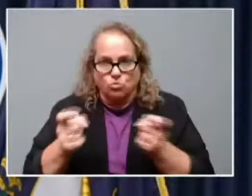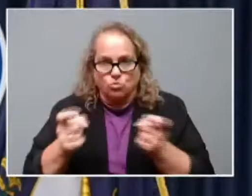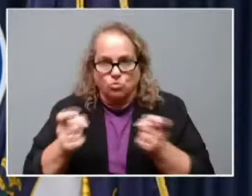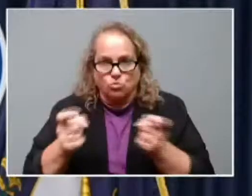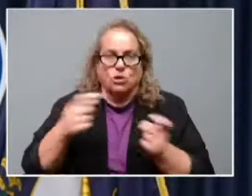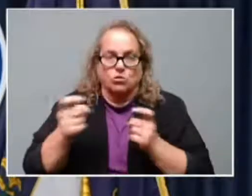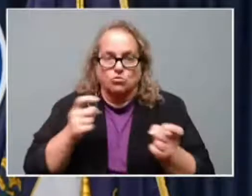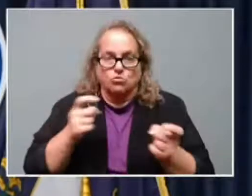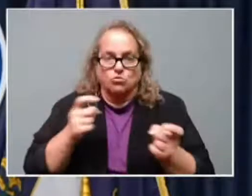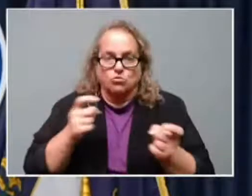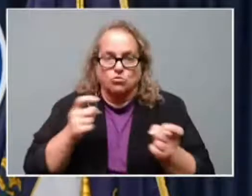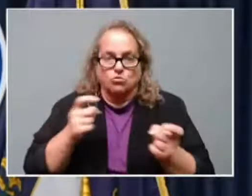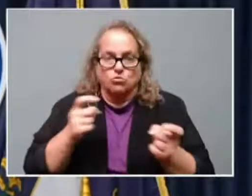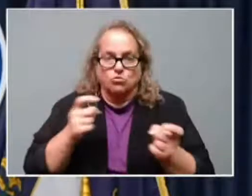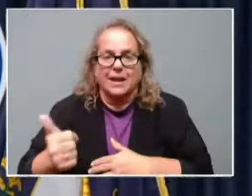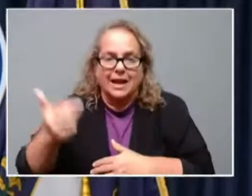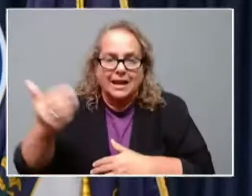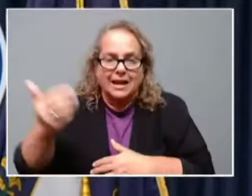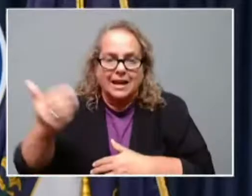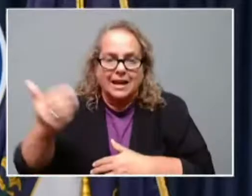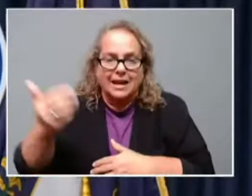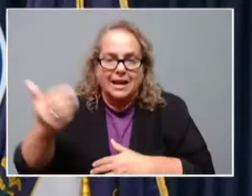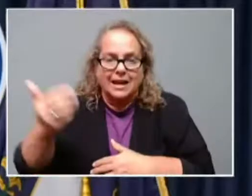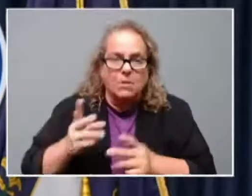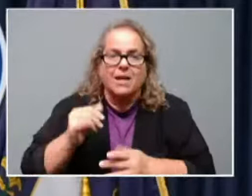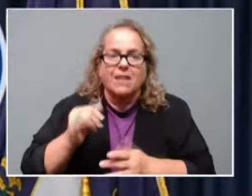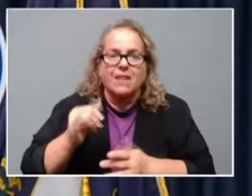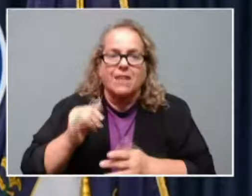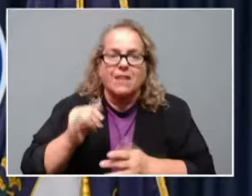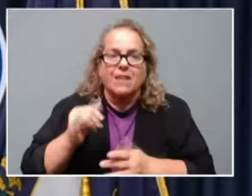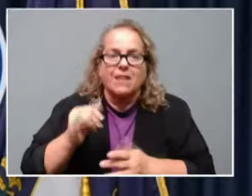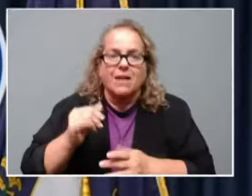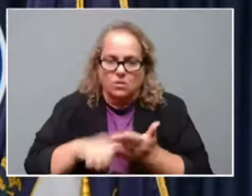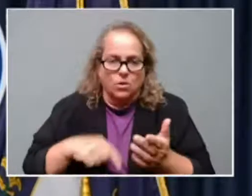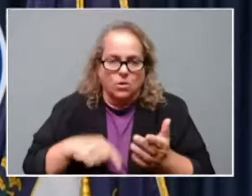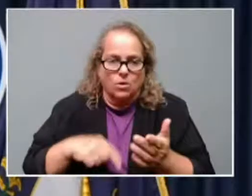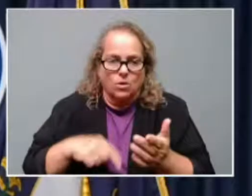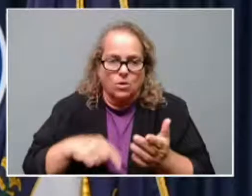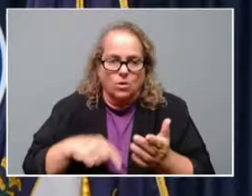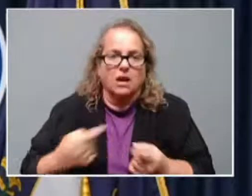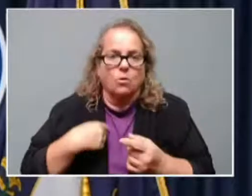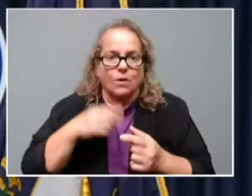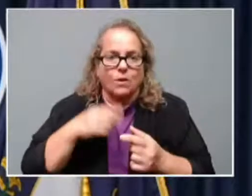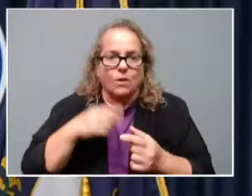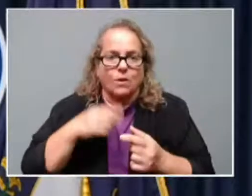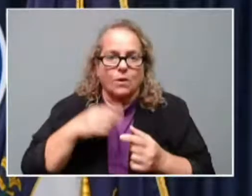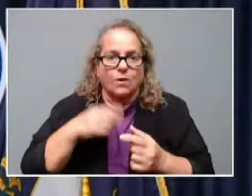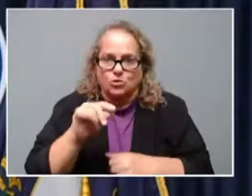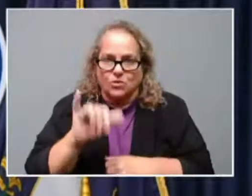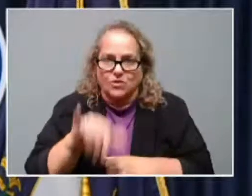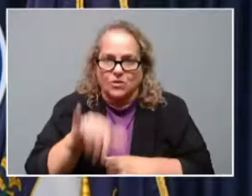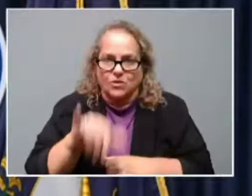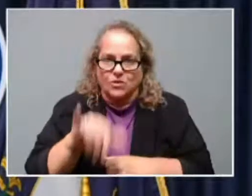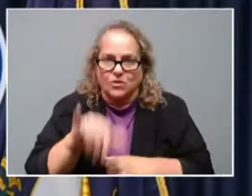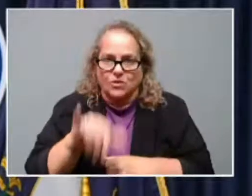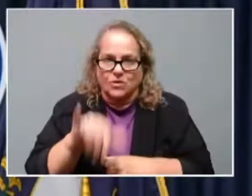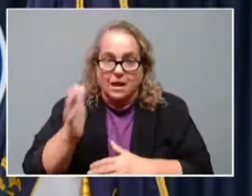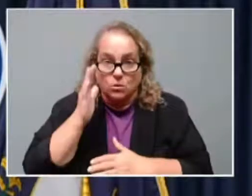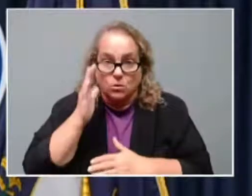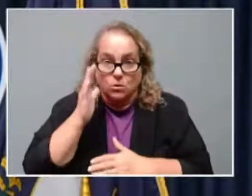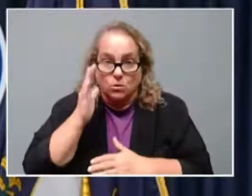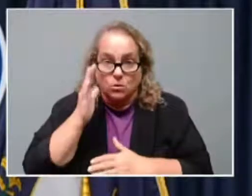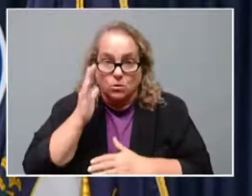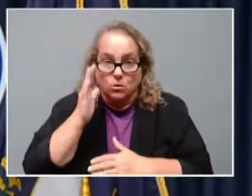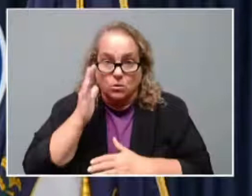can invite people in. And that's exactly what's happened. And we'll continue to do that. So this plan will be built, Connect will continue to be